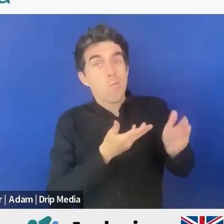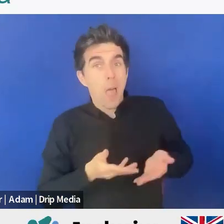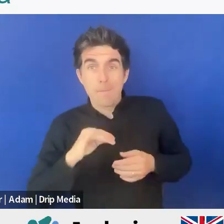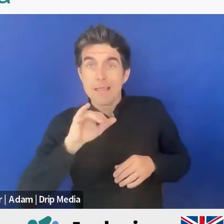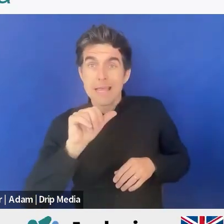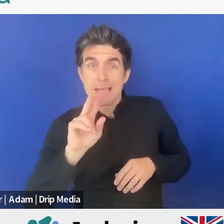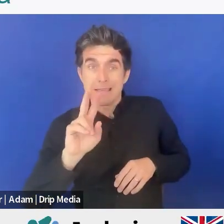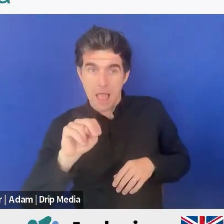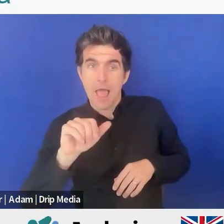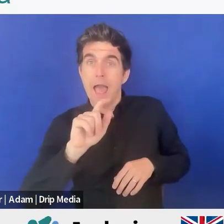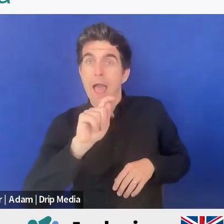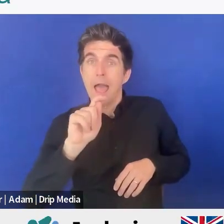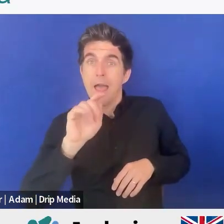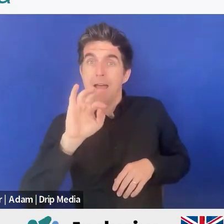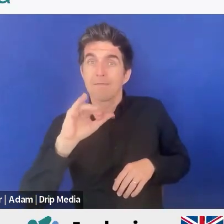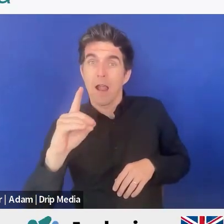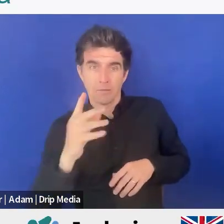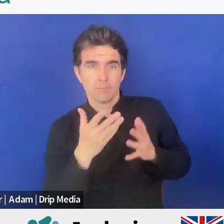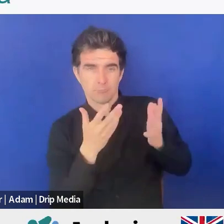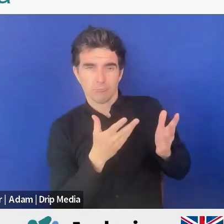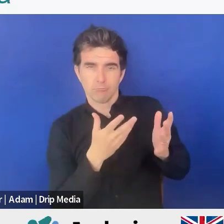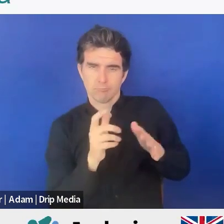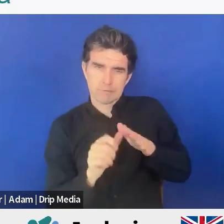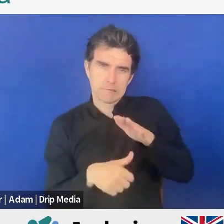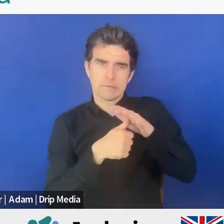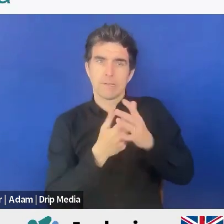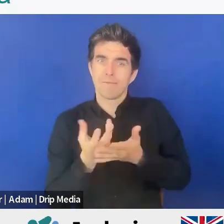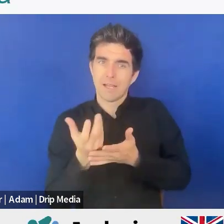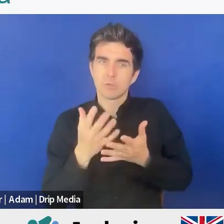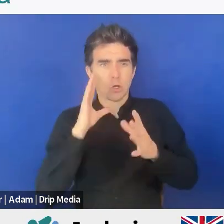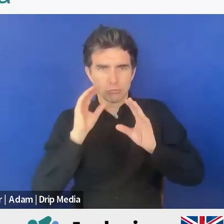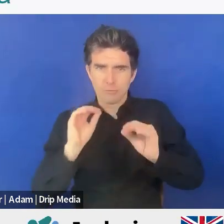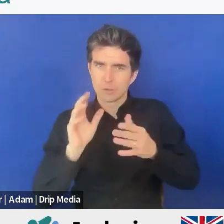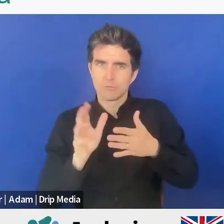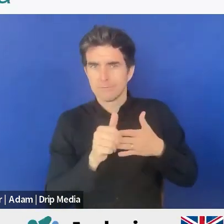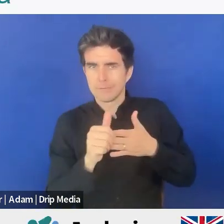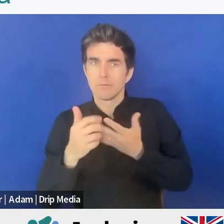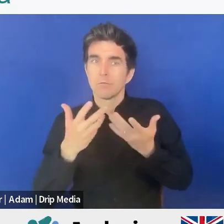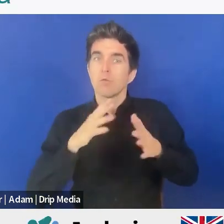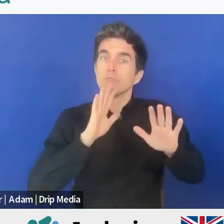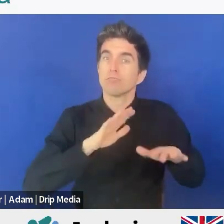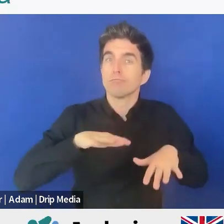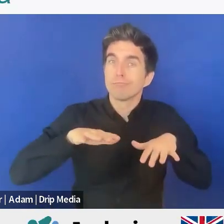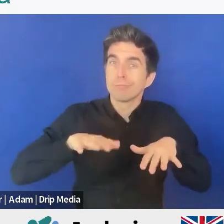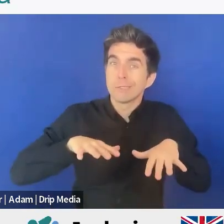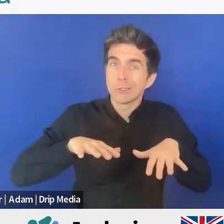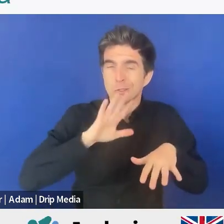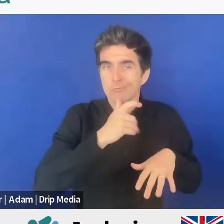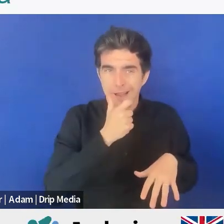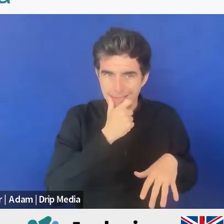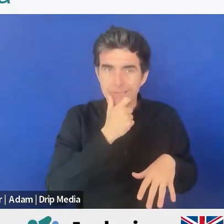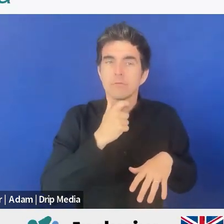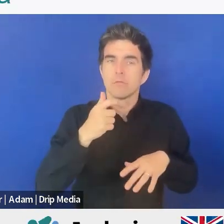Commission in Nigeria. He has previously worked with FCDO as an advisor in the UK, South